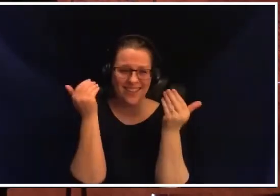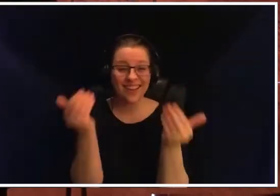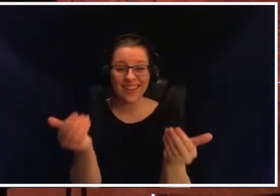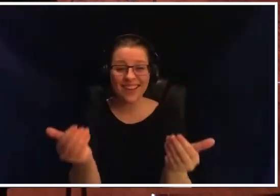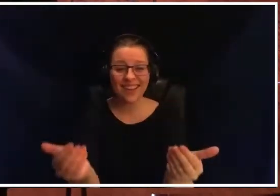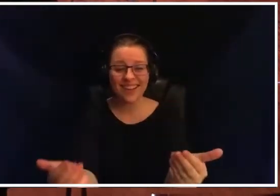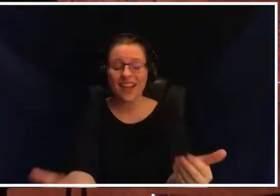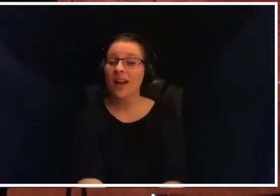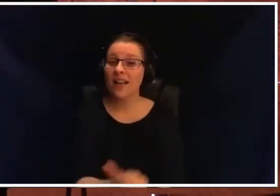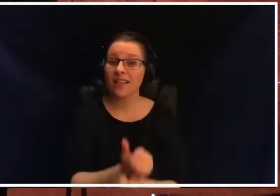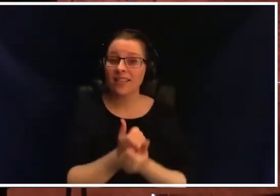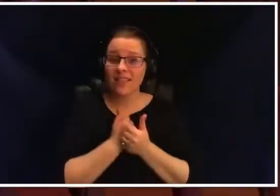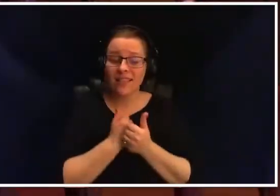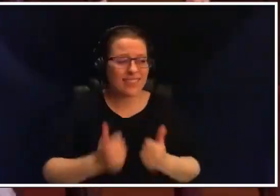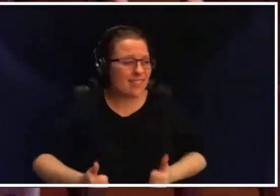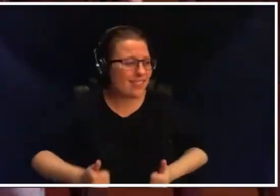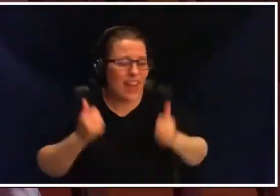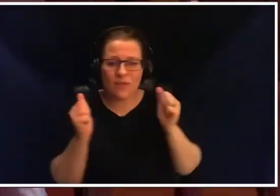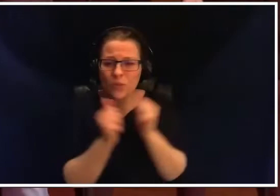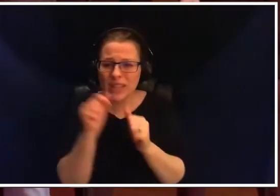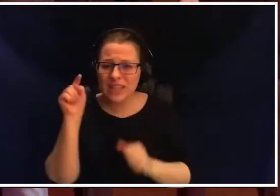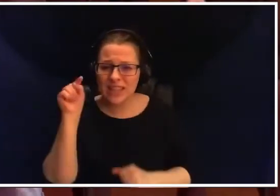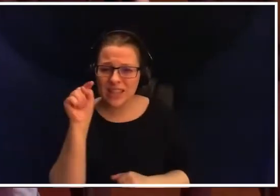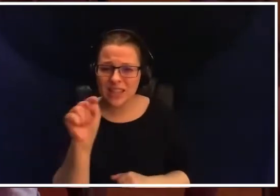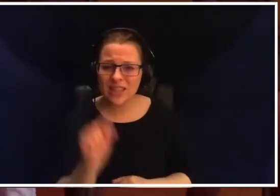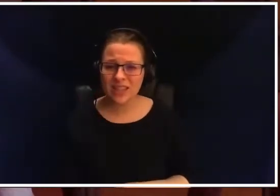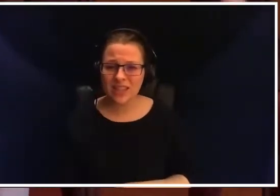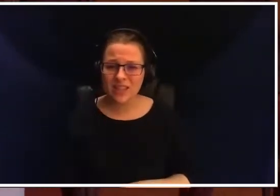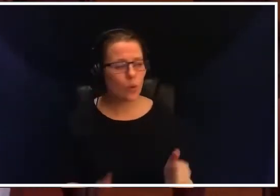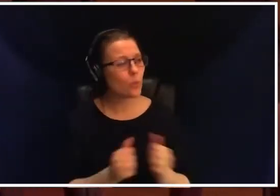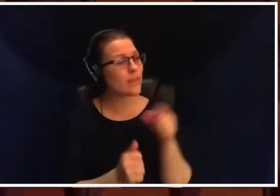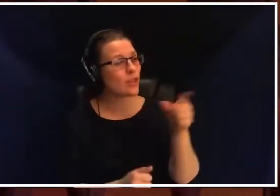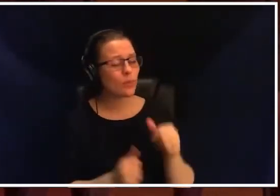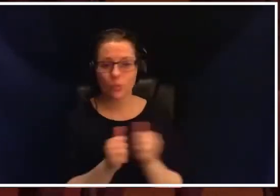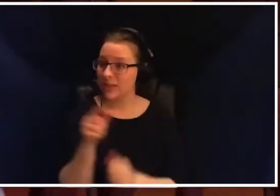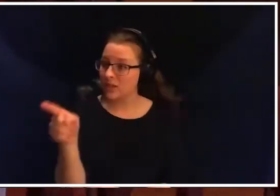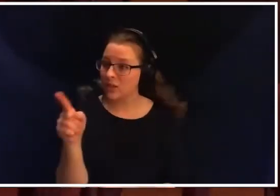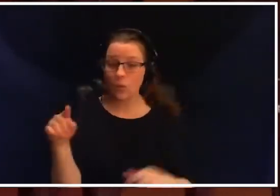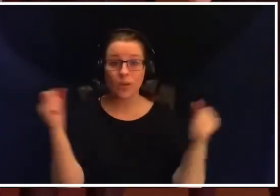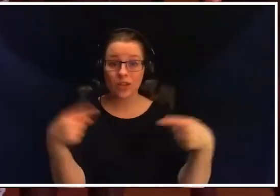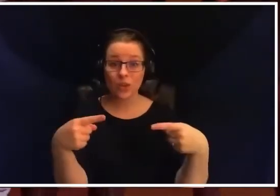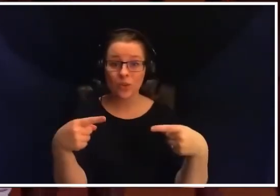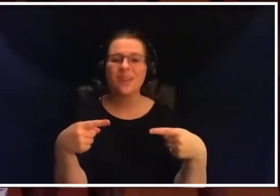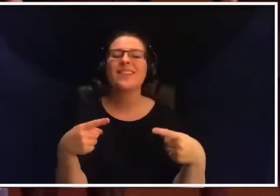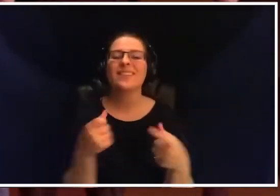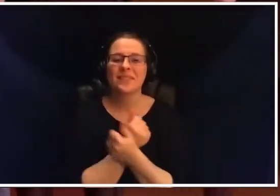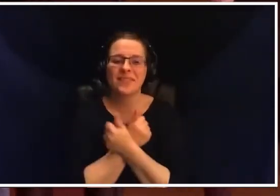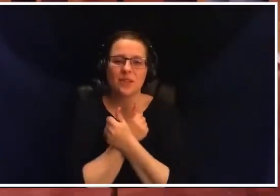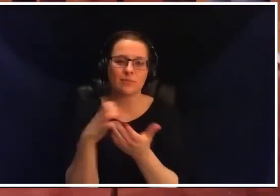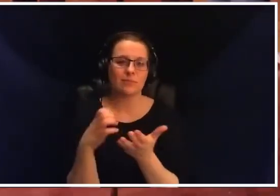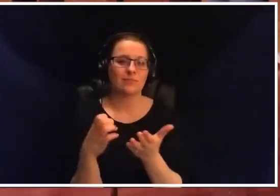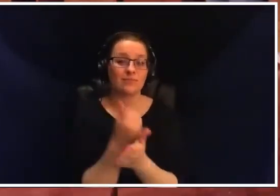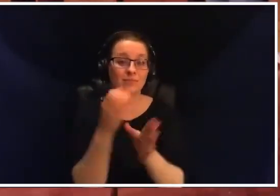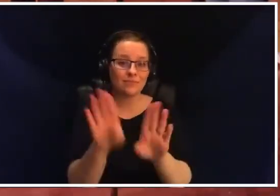door. Life can be so much more with you. With you. With you. With you. Love is an